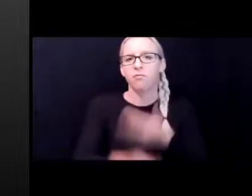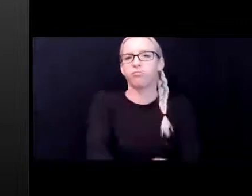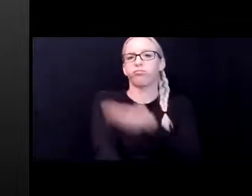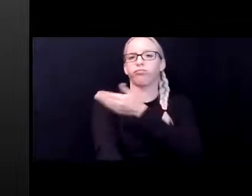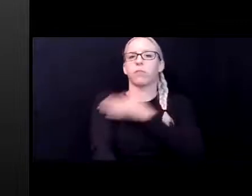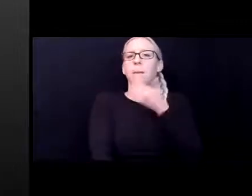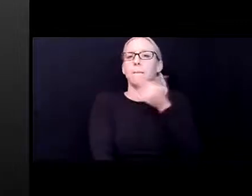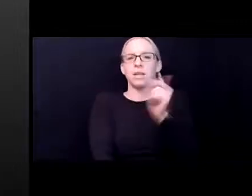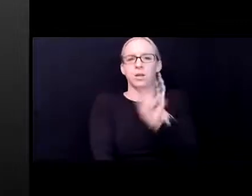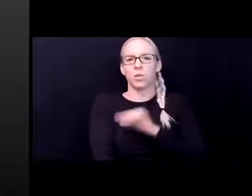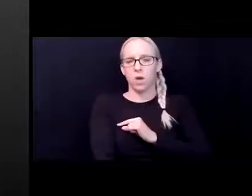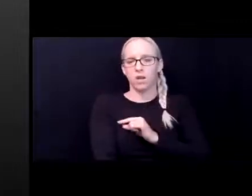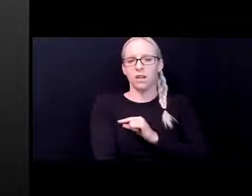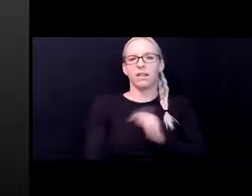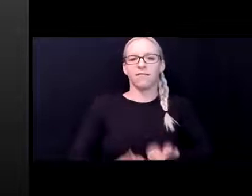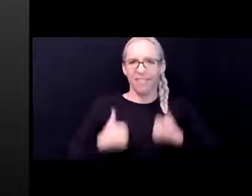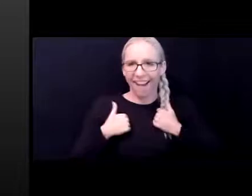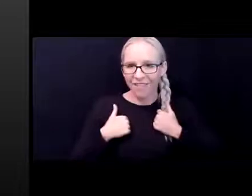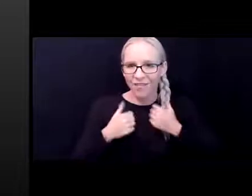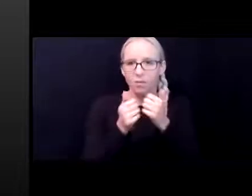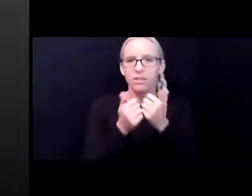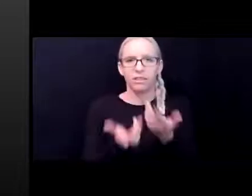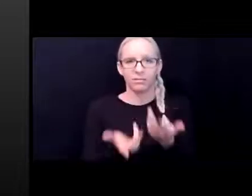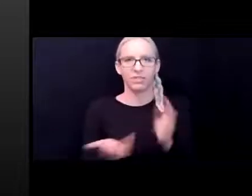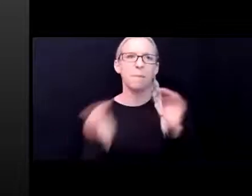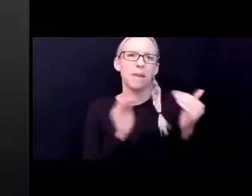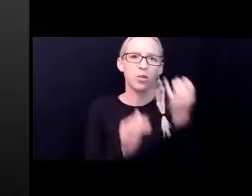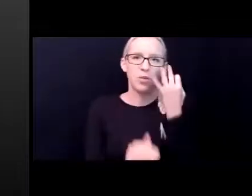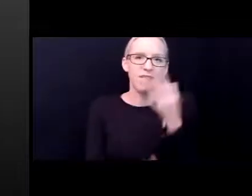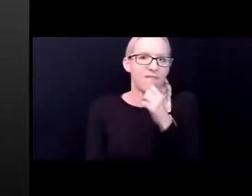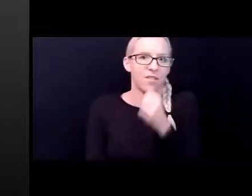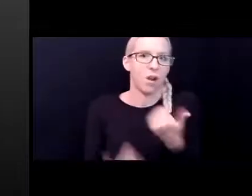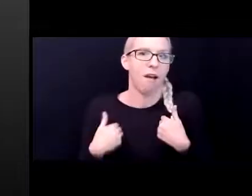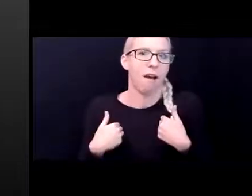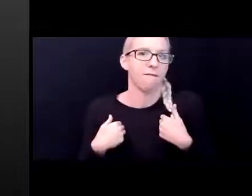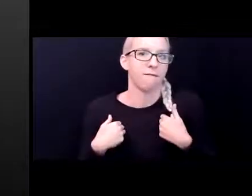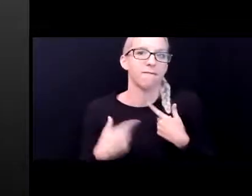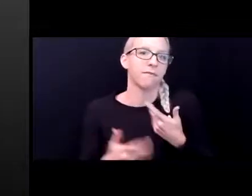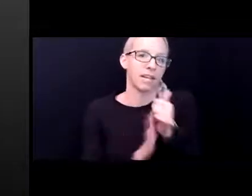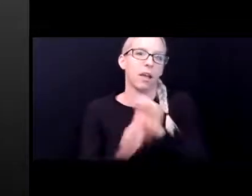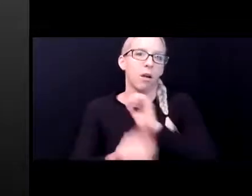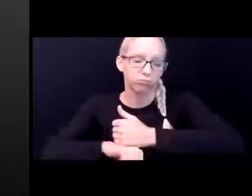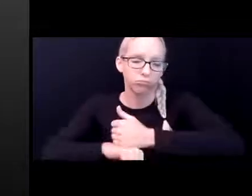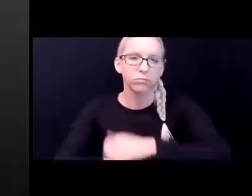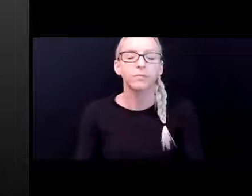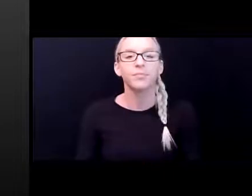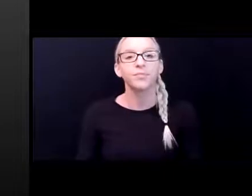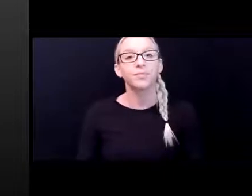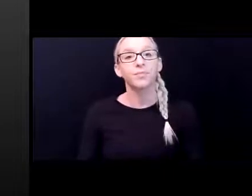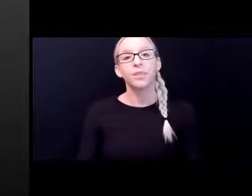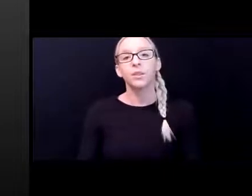without the trust and without the funds in the trust. But we also, in order to do that, we want to be careful that we're